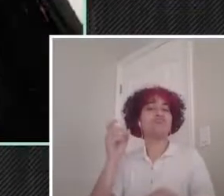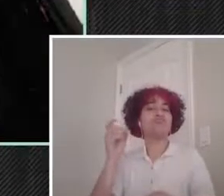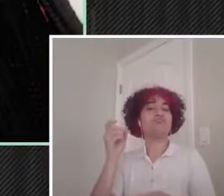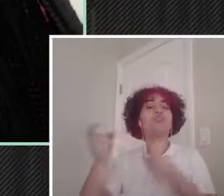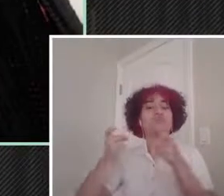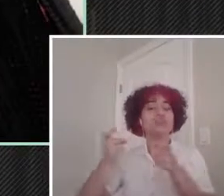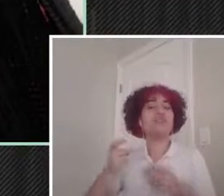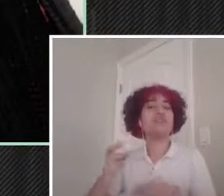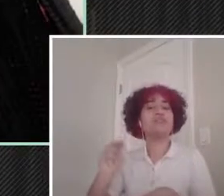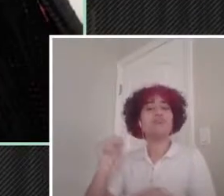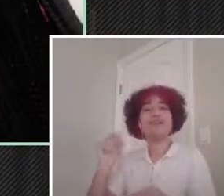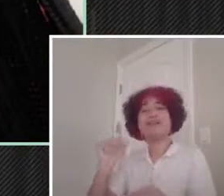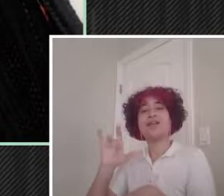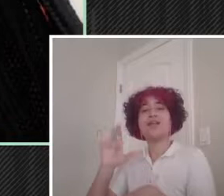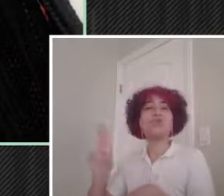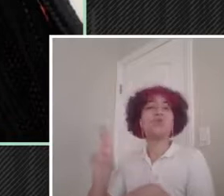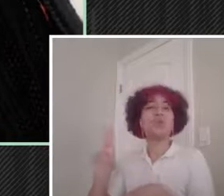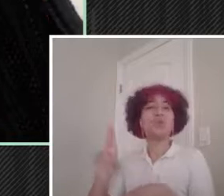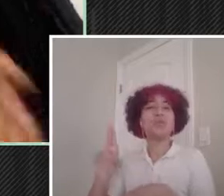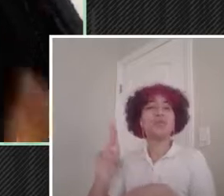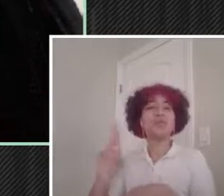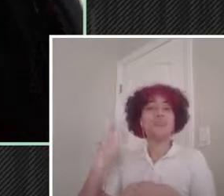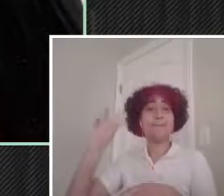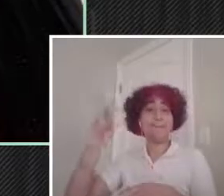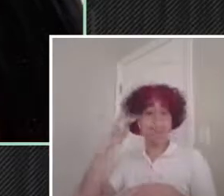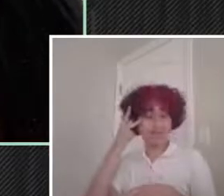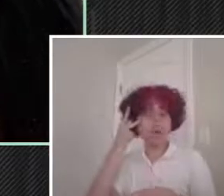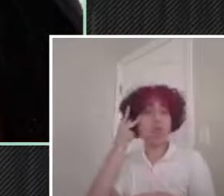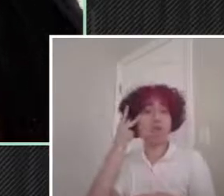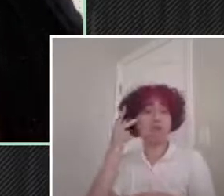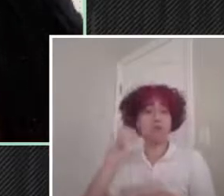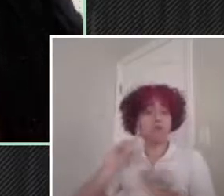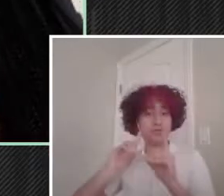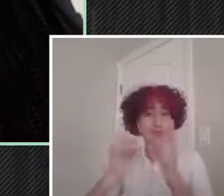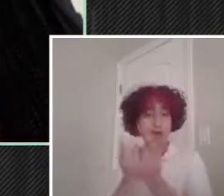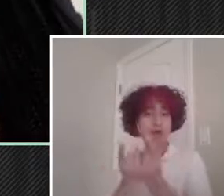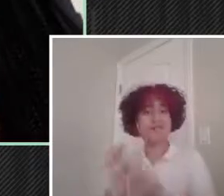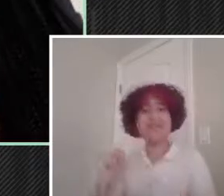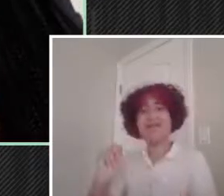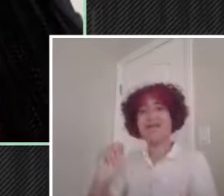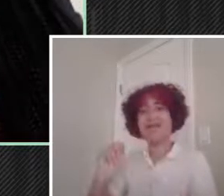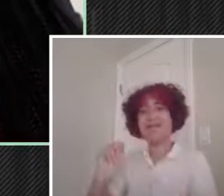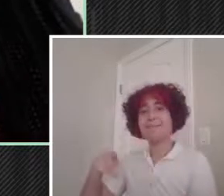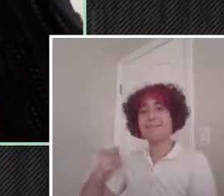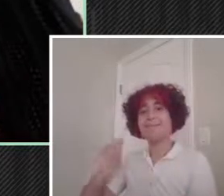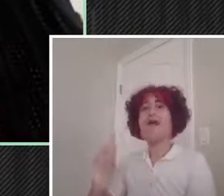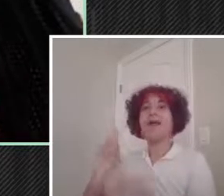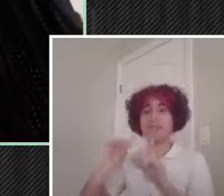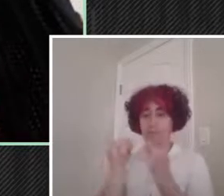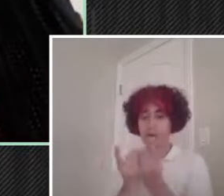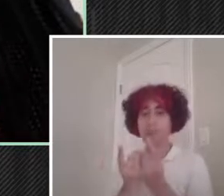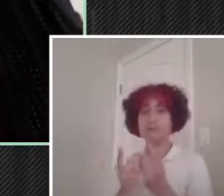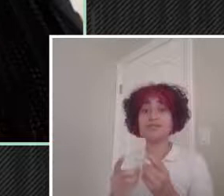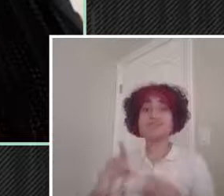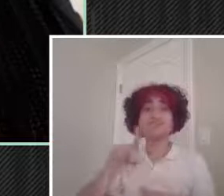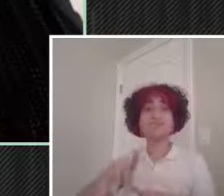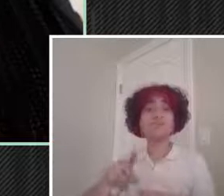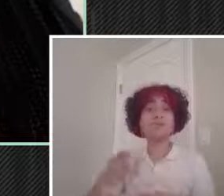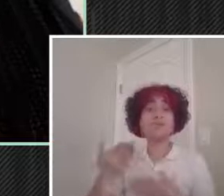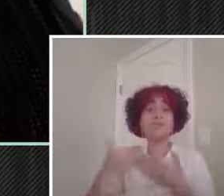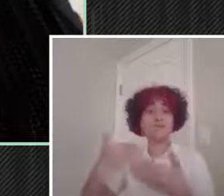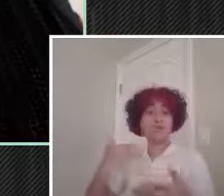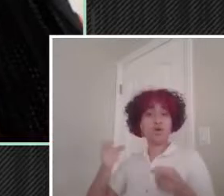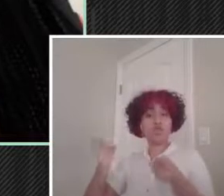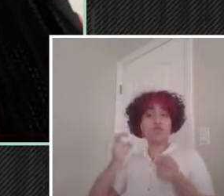Action Department, which we call MPAD. She is the former senior advisor at Color of Change PAC, and she was chief